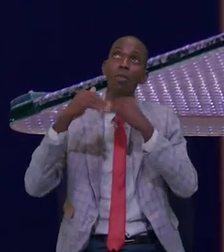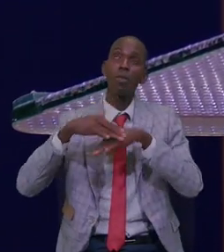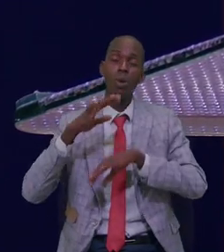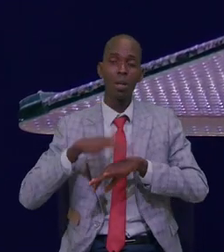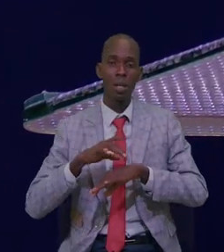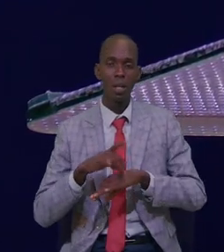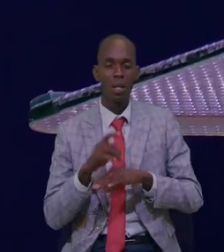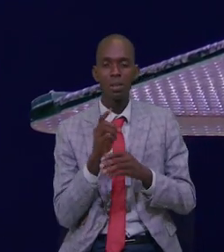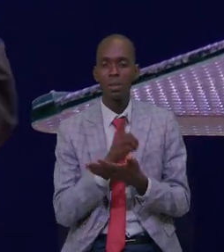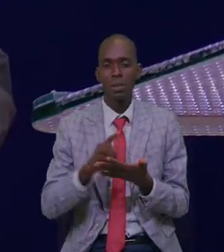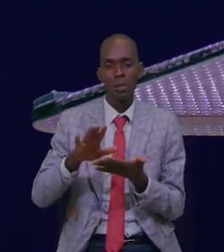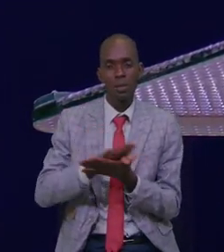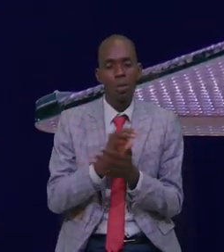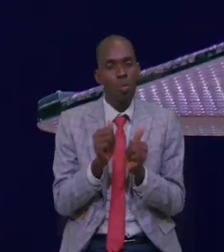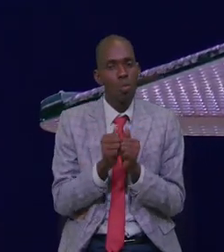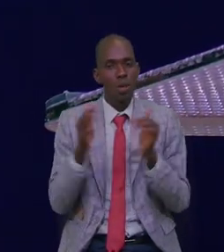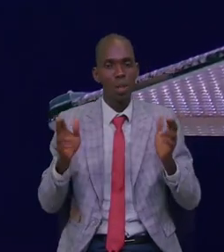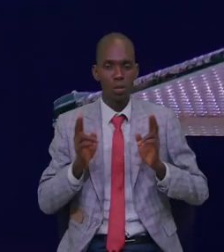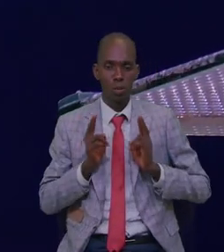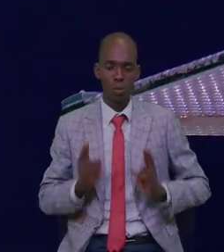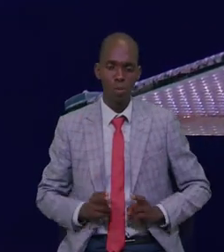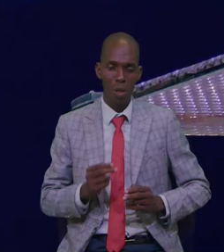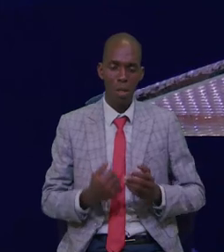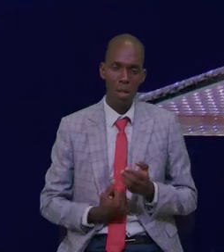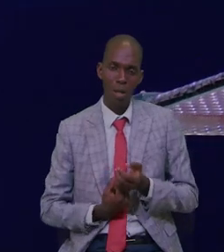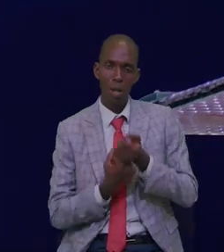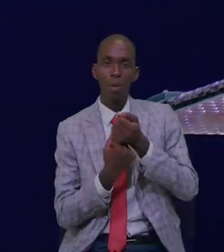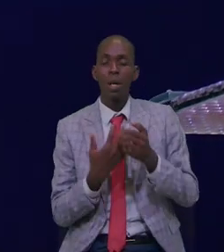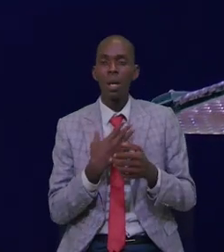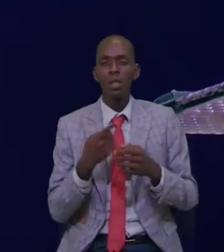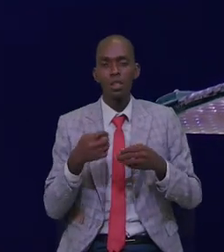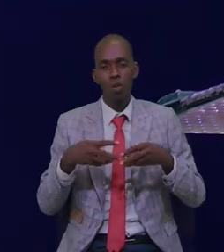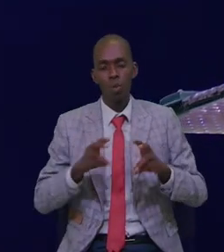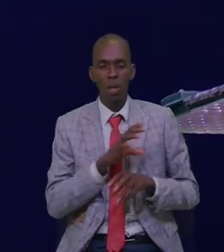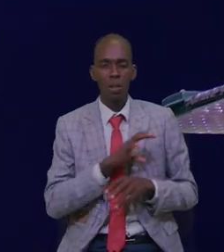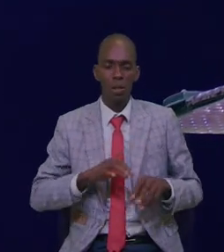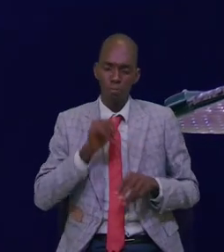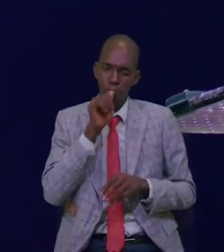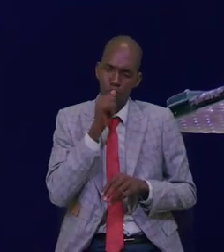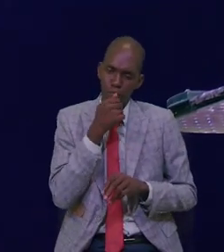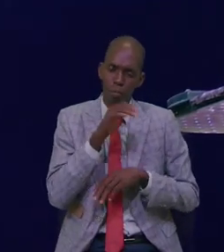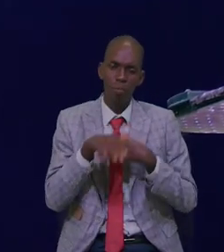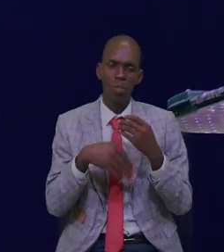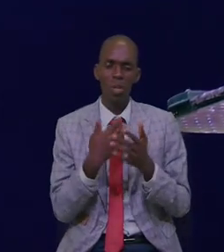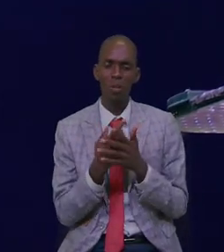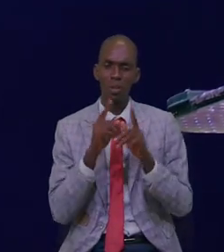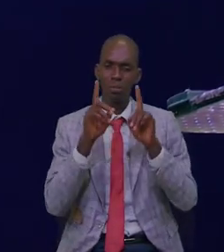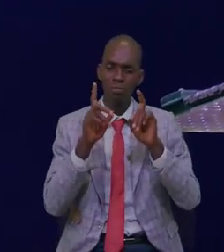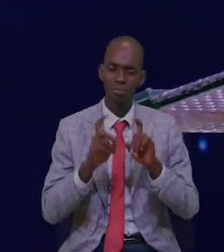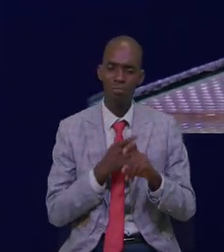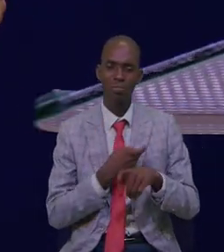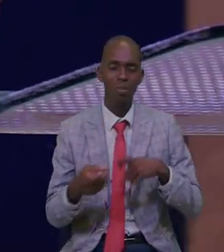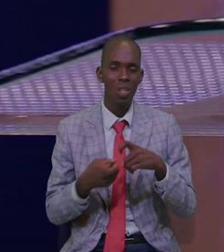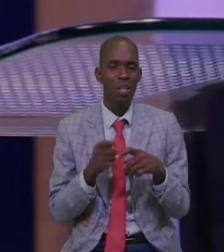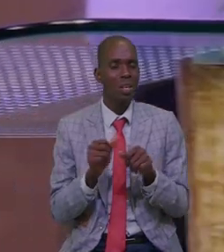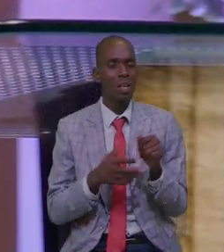without human help. And the way he endured all the trials and all the persecution, everything supernatural.